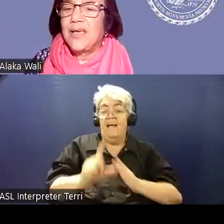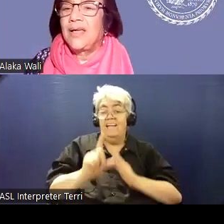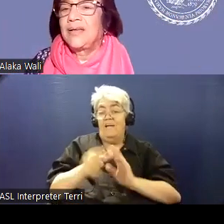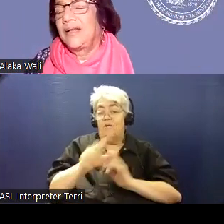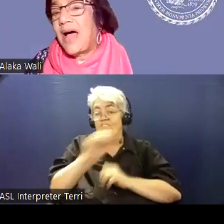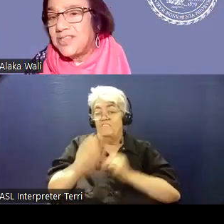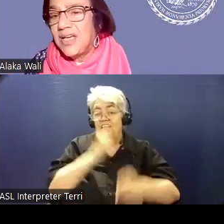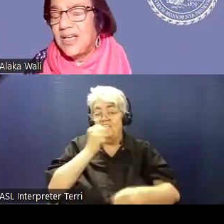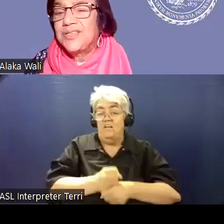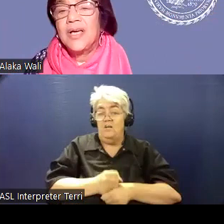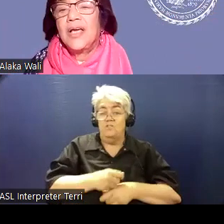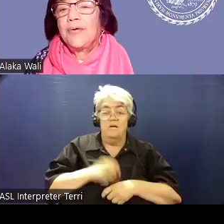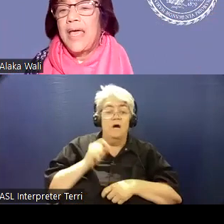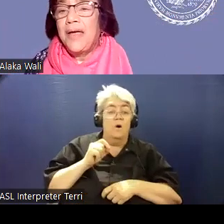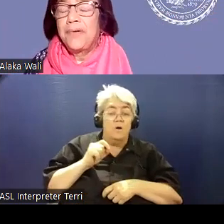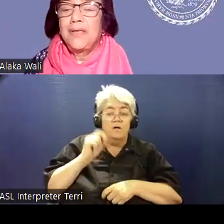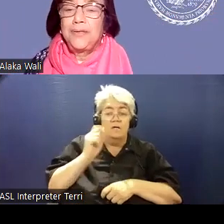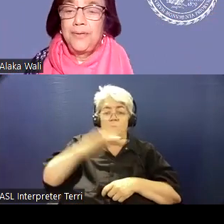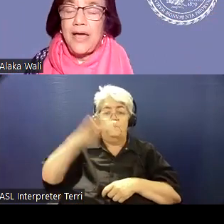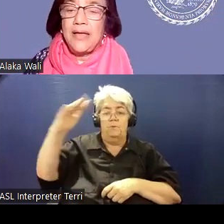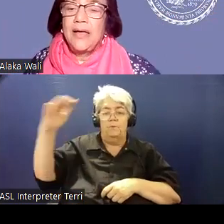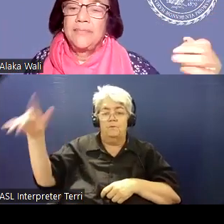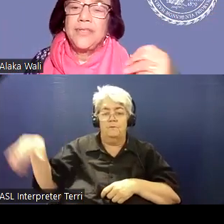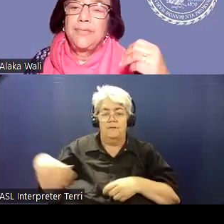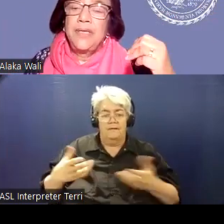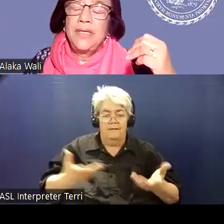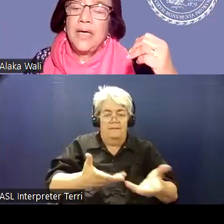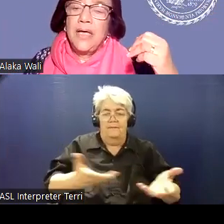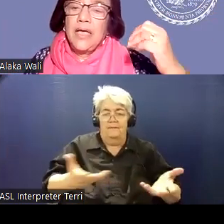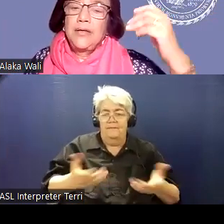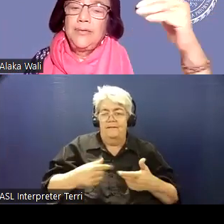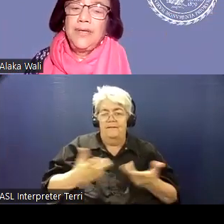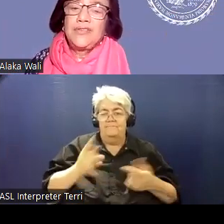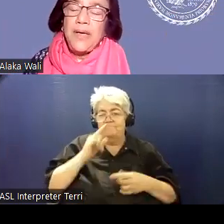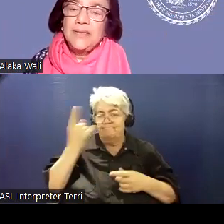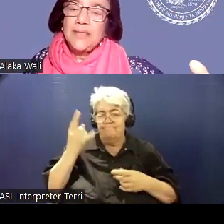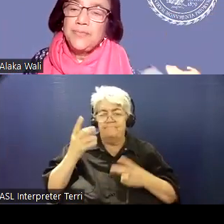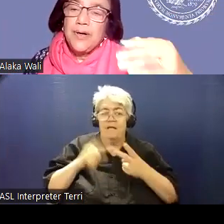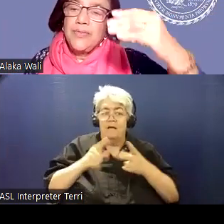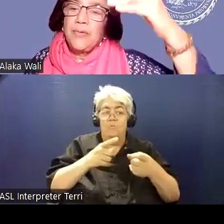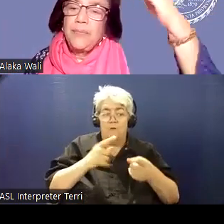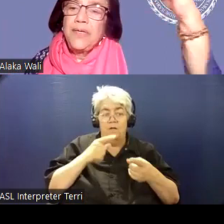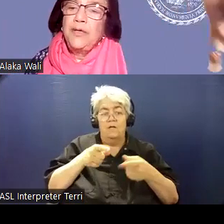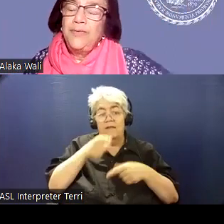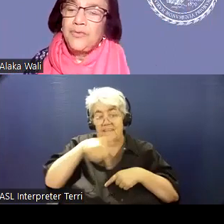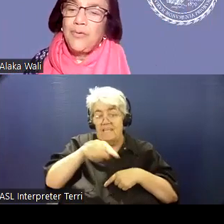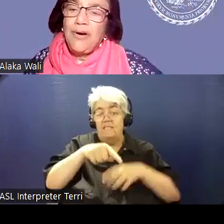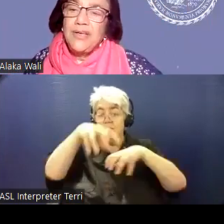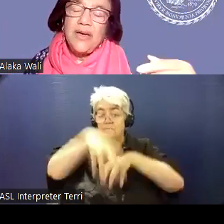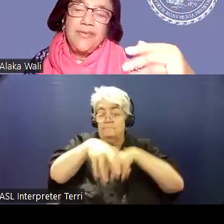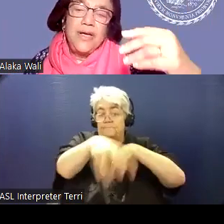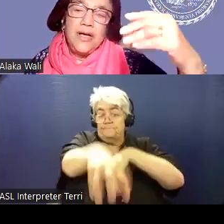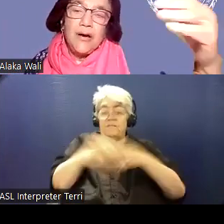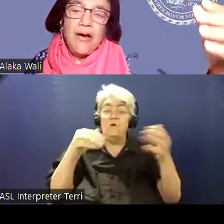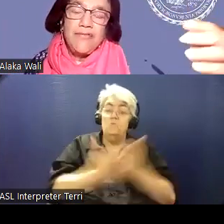years again, not change. We can't really do that. And so we included spaces where there will be new